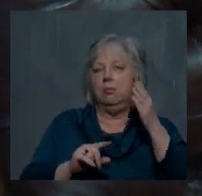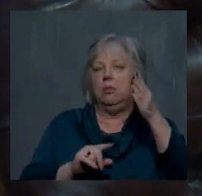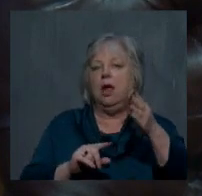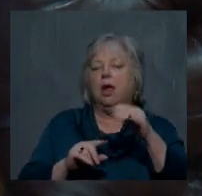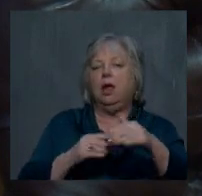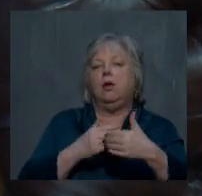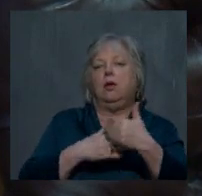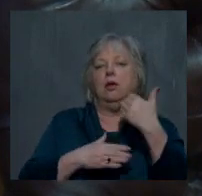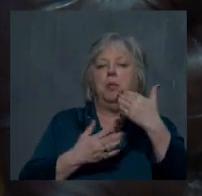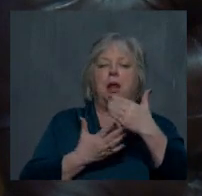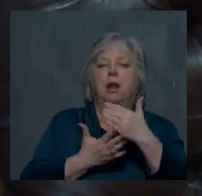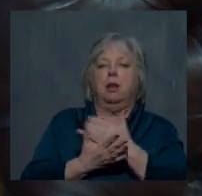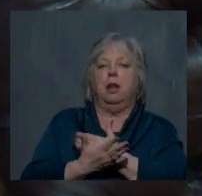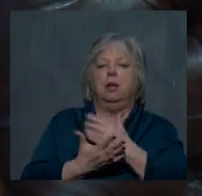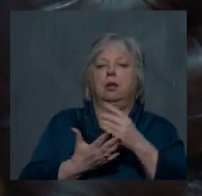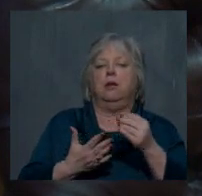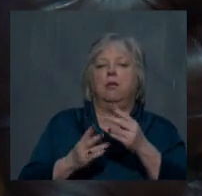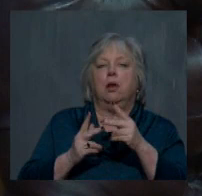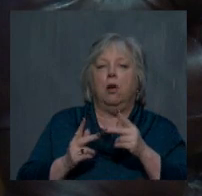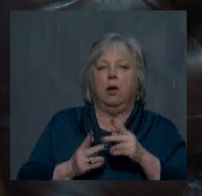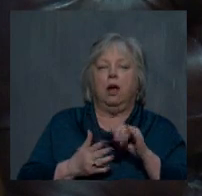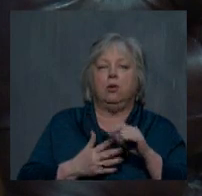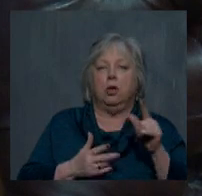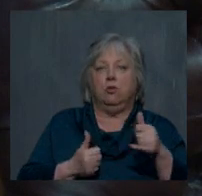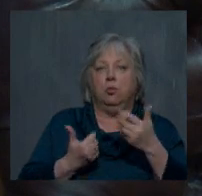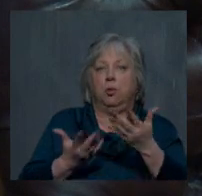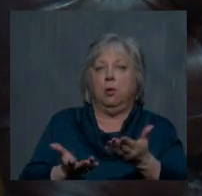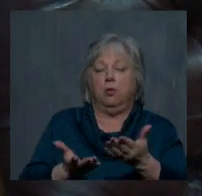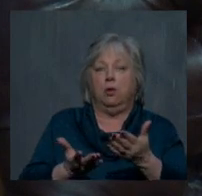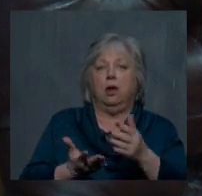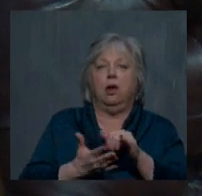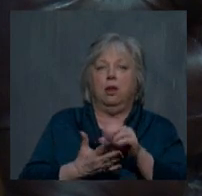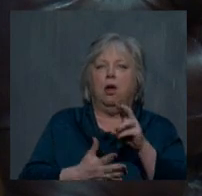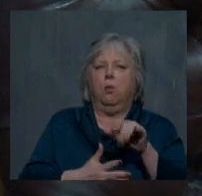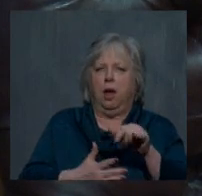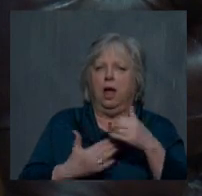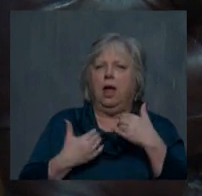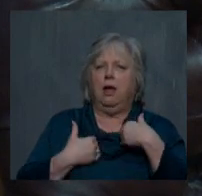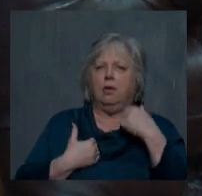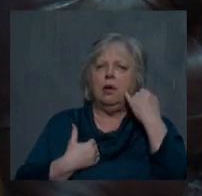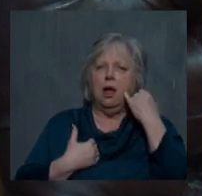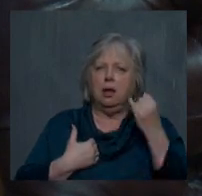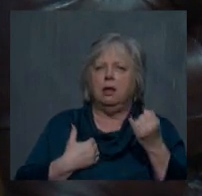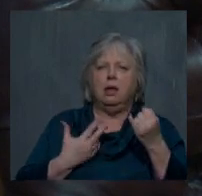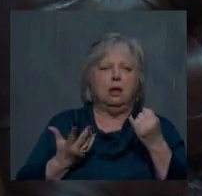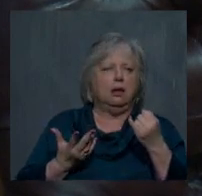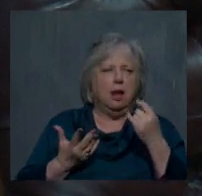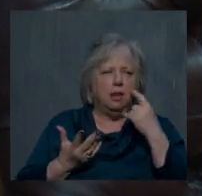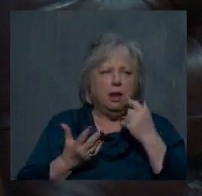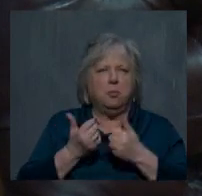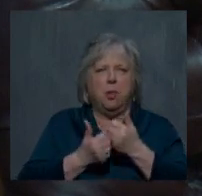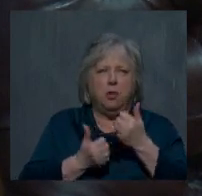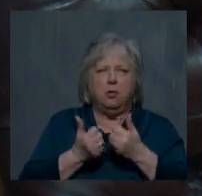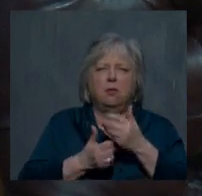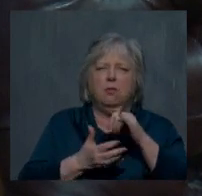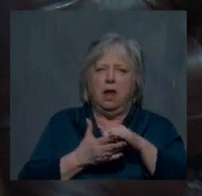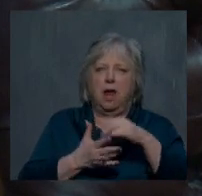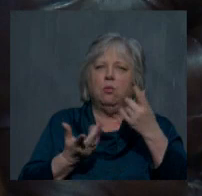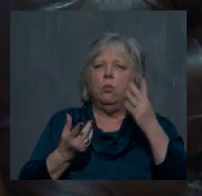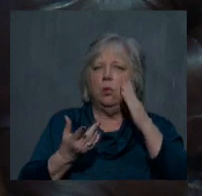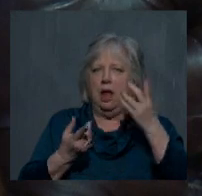the locations that you're proposing that on? We'll do that. So I'll have an idea. I think that looks like most of that's in Ward